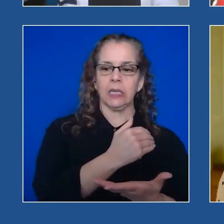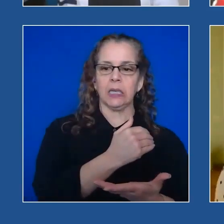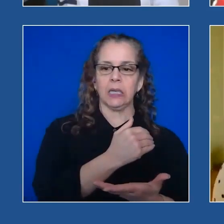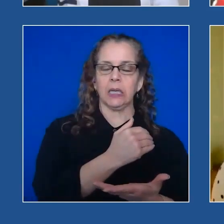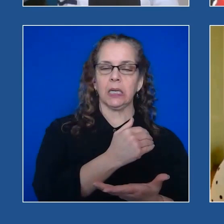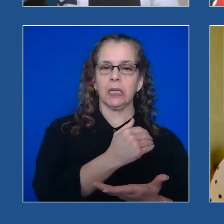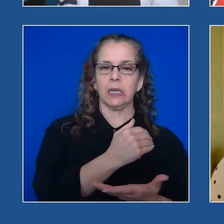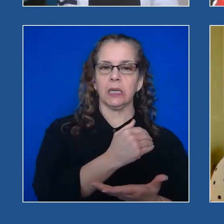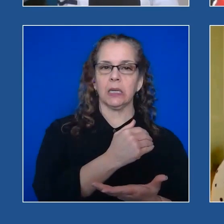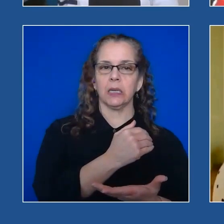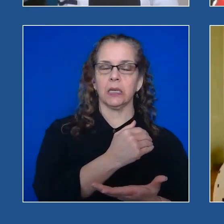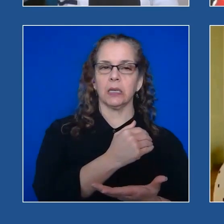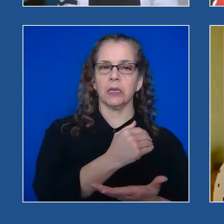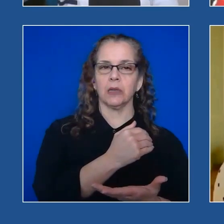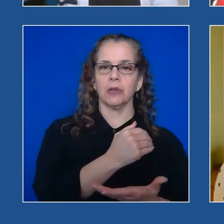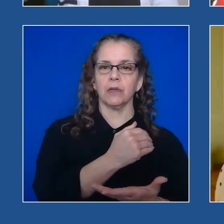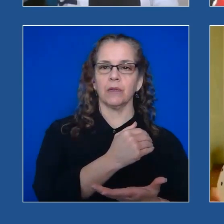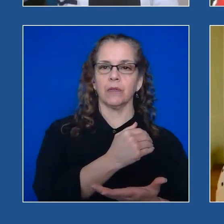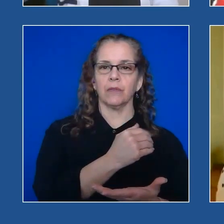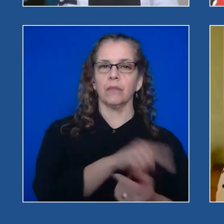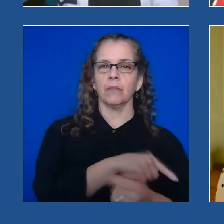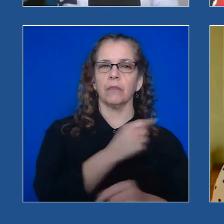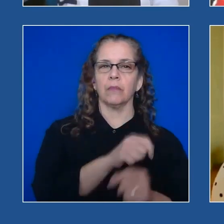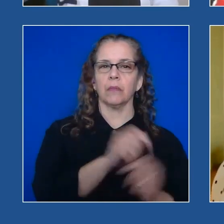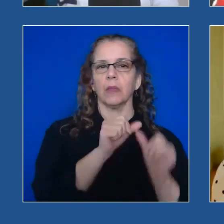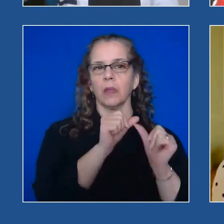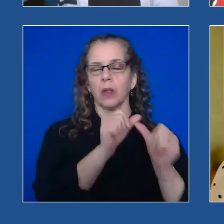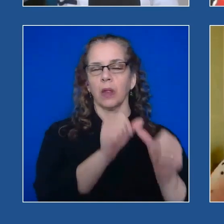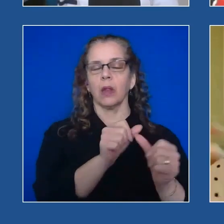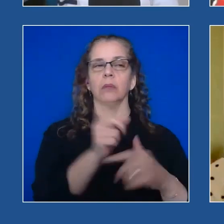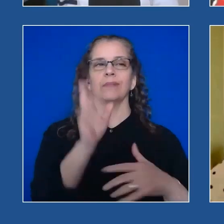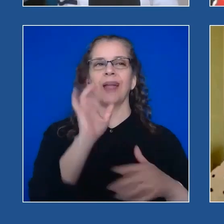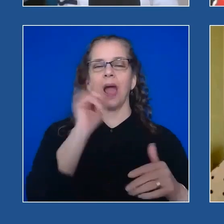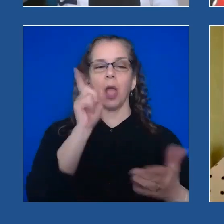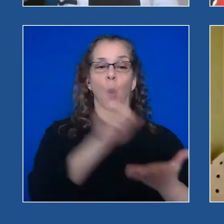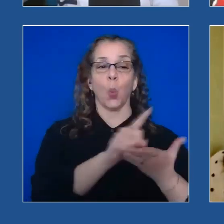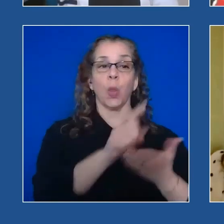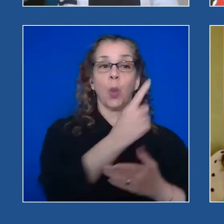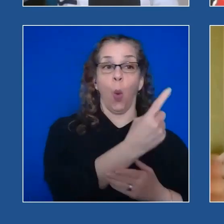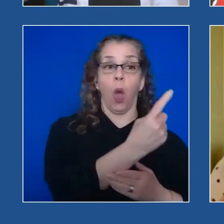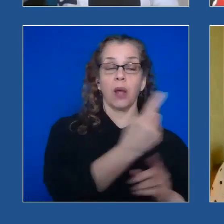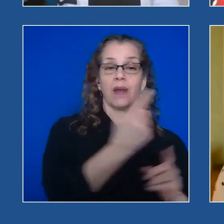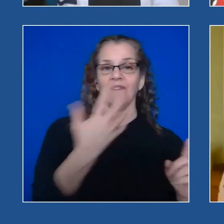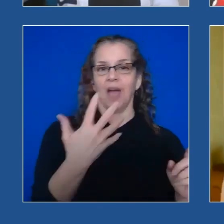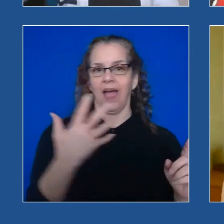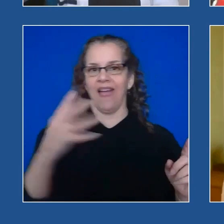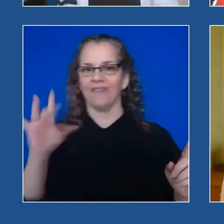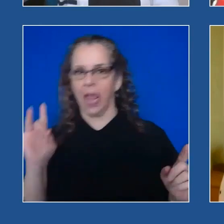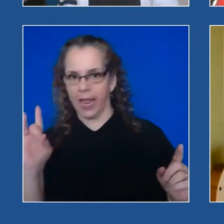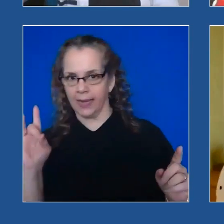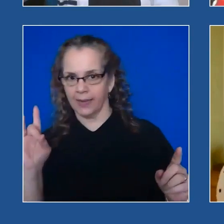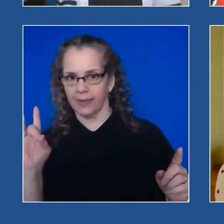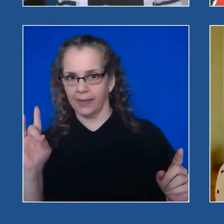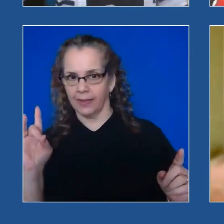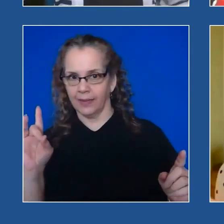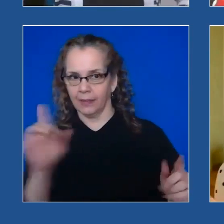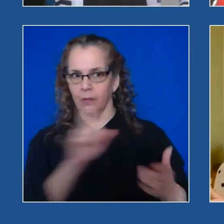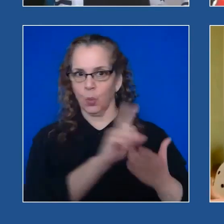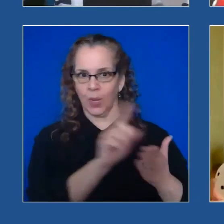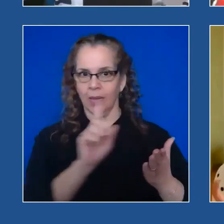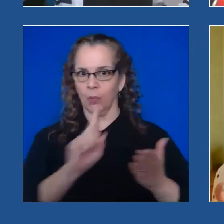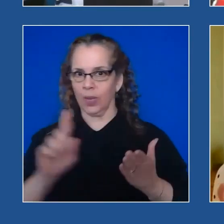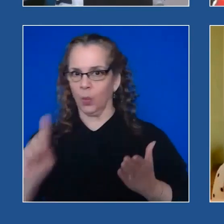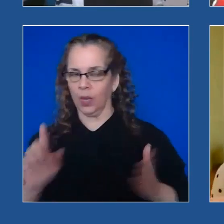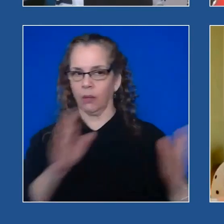regular points throughout our IOP. So like at week 1, week 5, and week 8, which would correspond to beginning, middle, and end